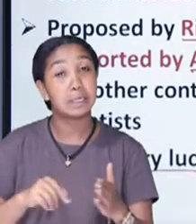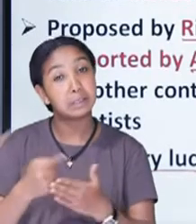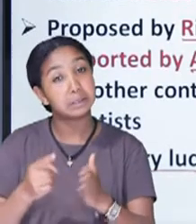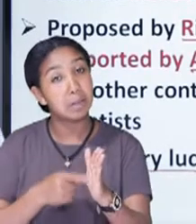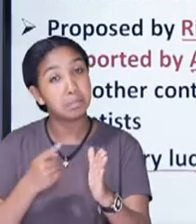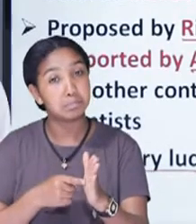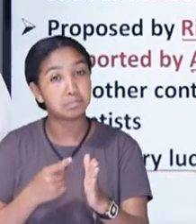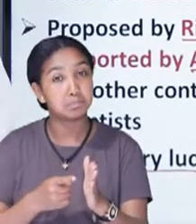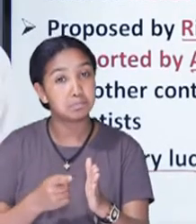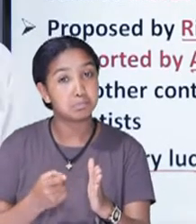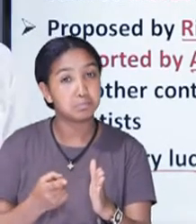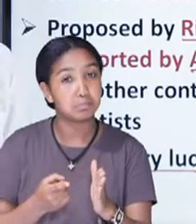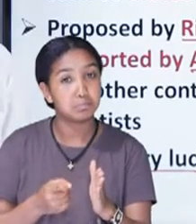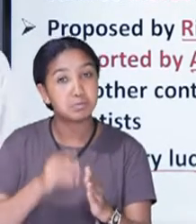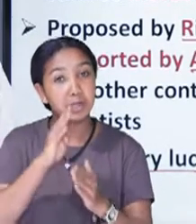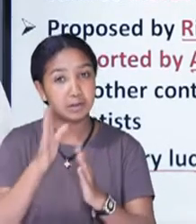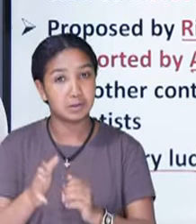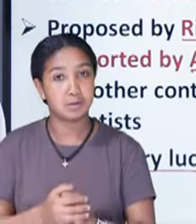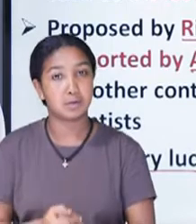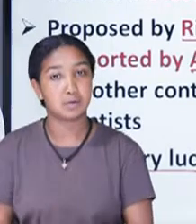some contemporary scientists.